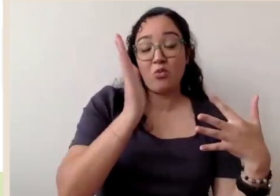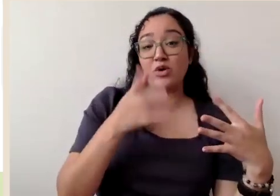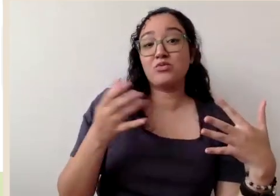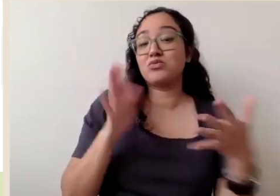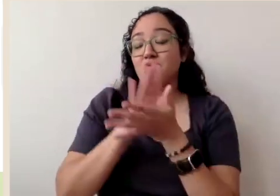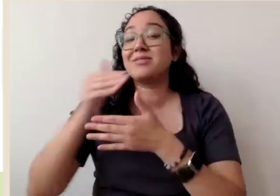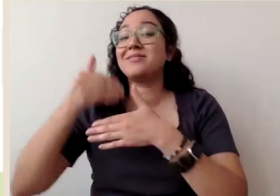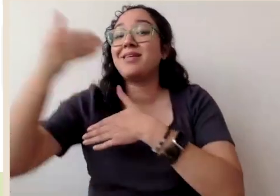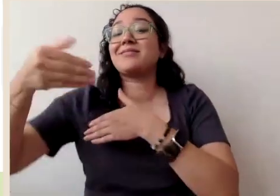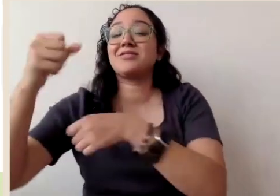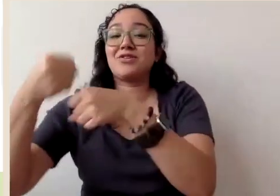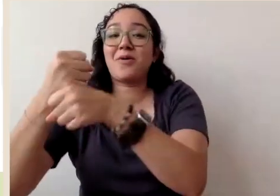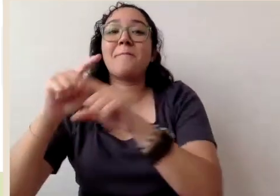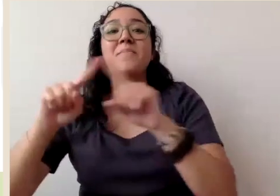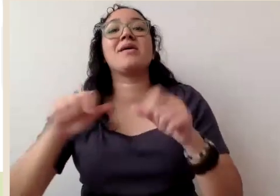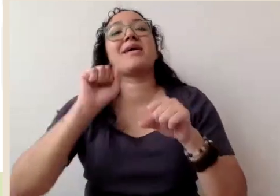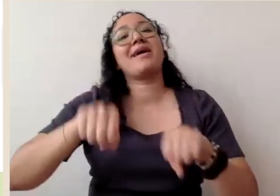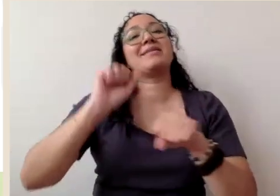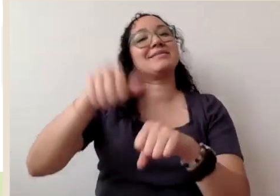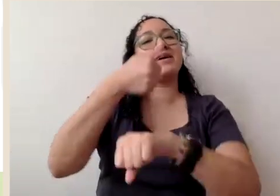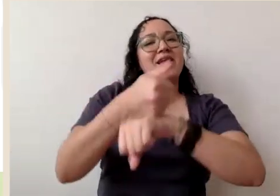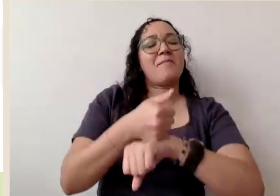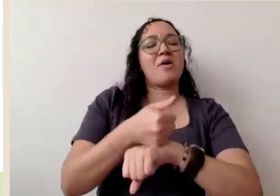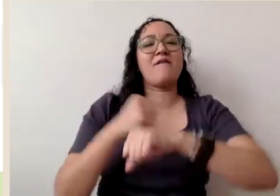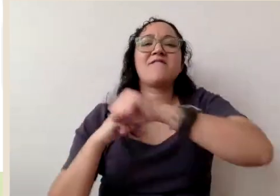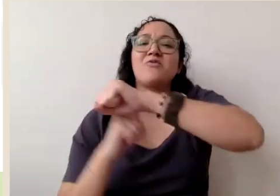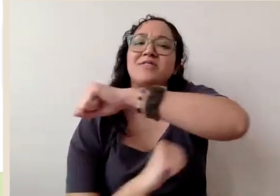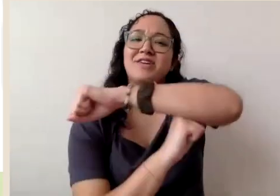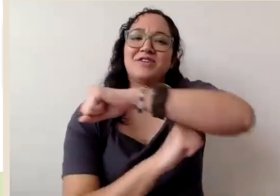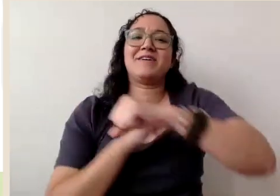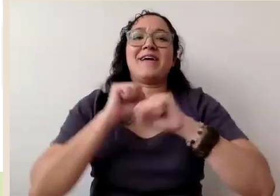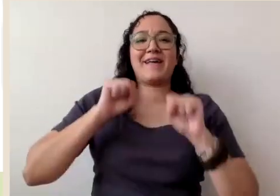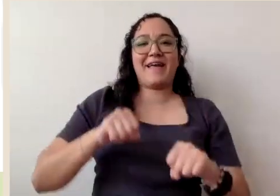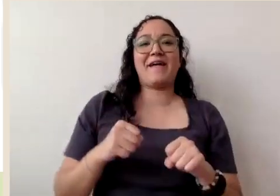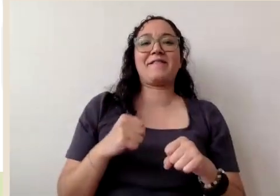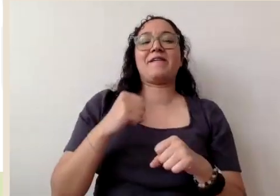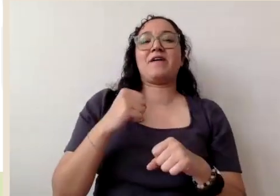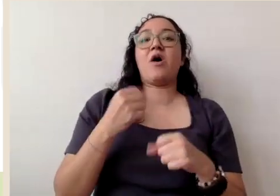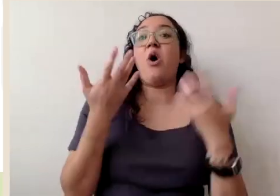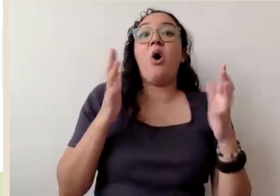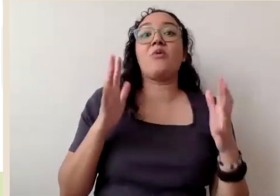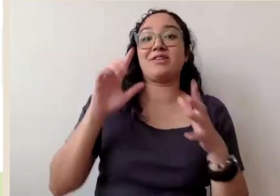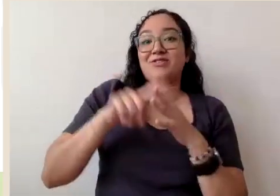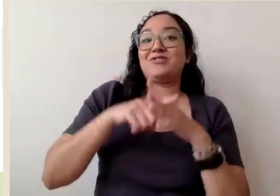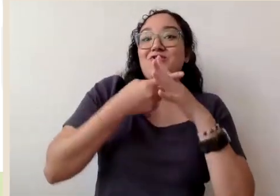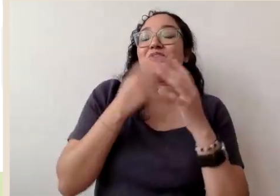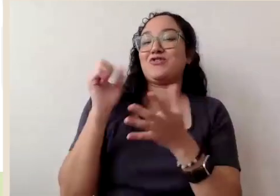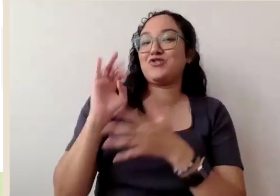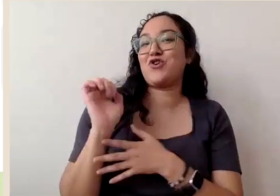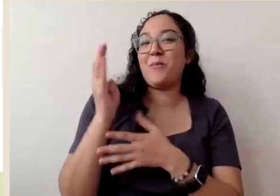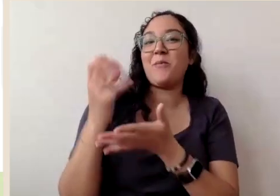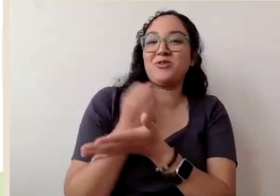year, but we can provide a foundation for them to have meaningful employment opportunities while they're in school. And so that is something